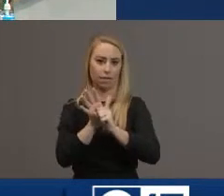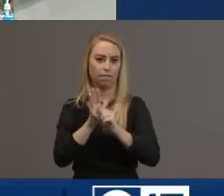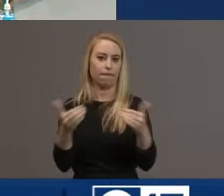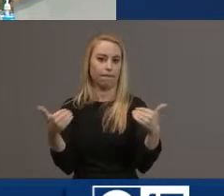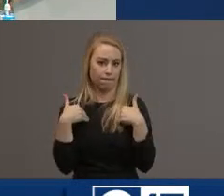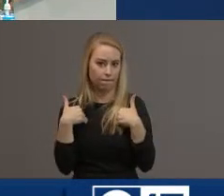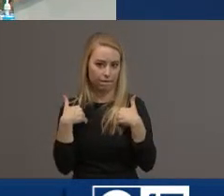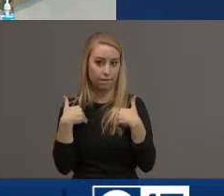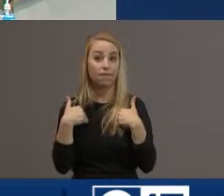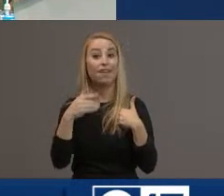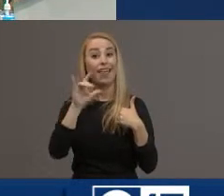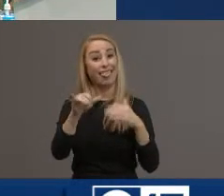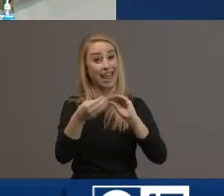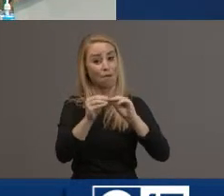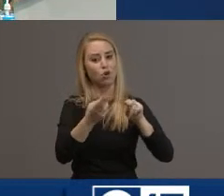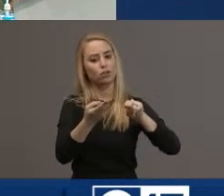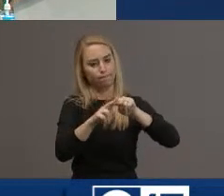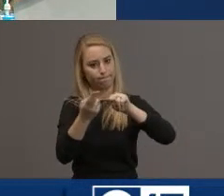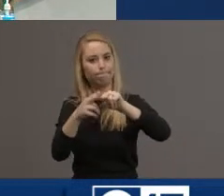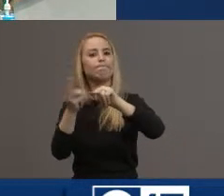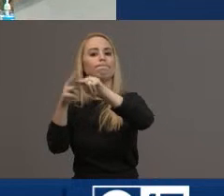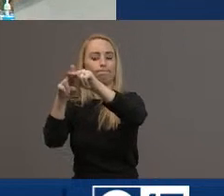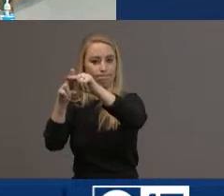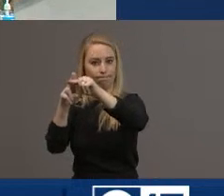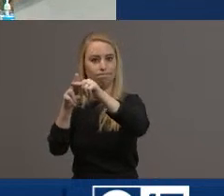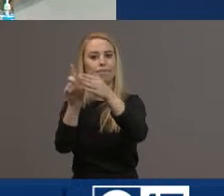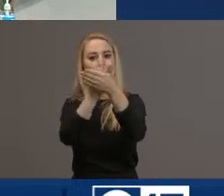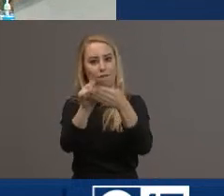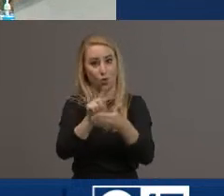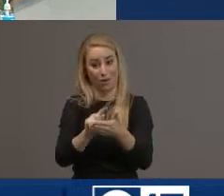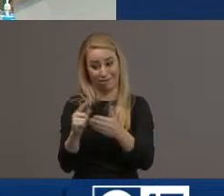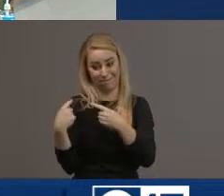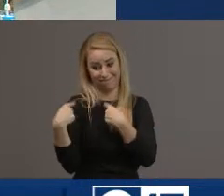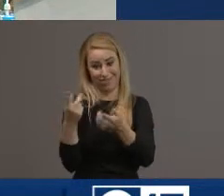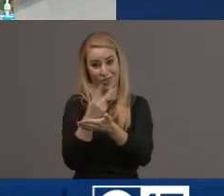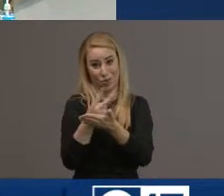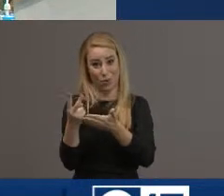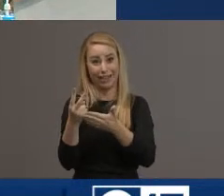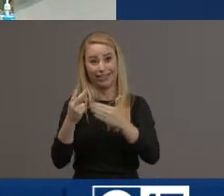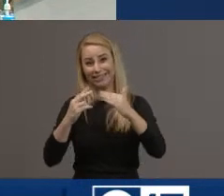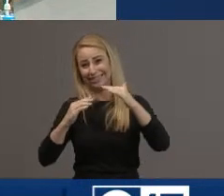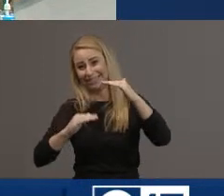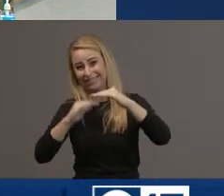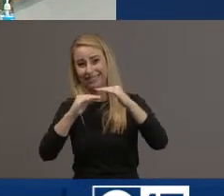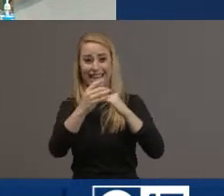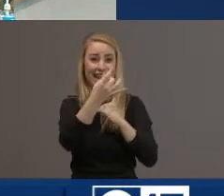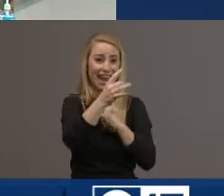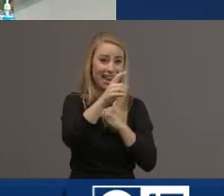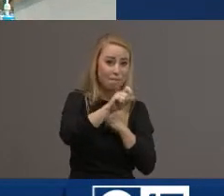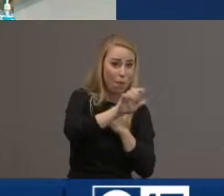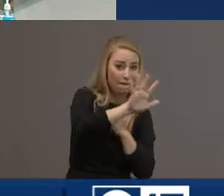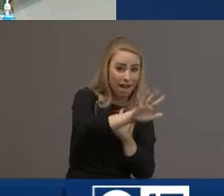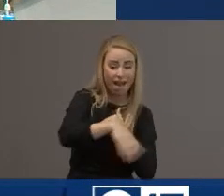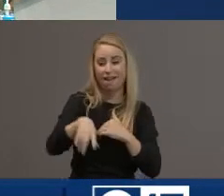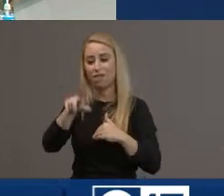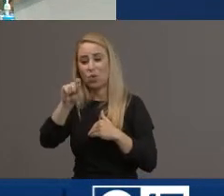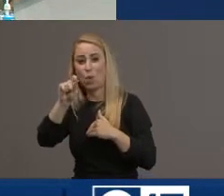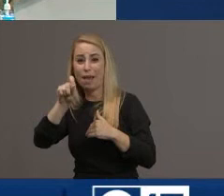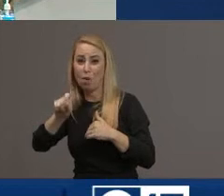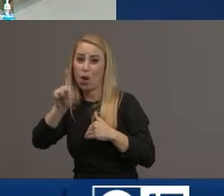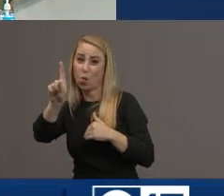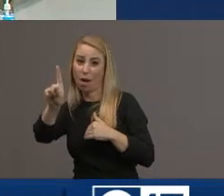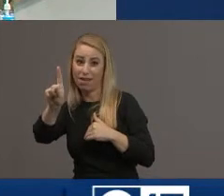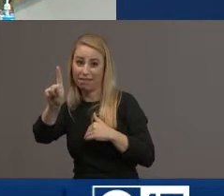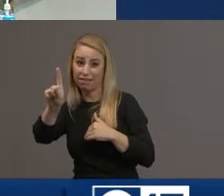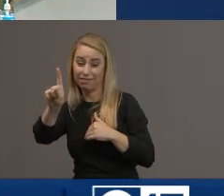over week, with the last 2 weeks being as high as 18.5 and 20.1.